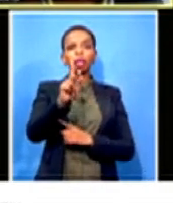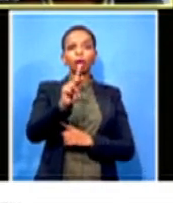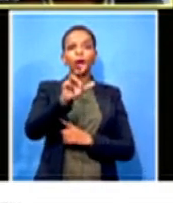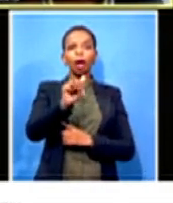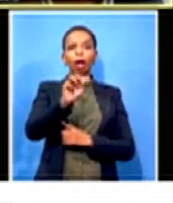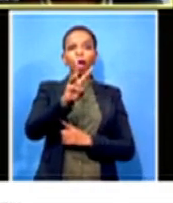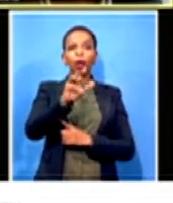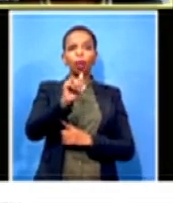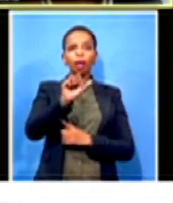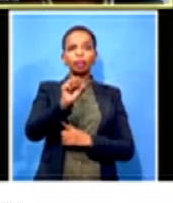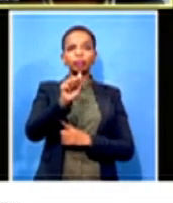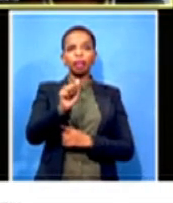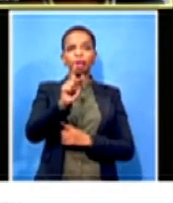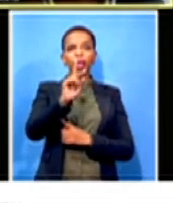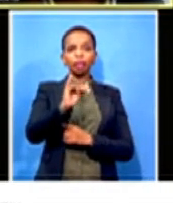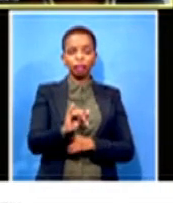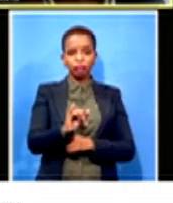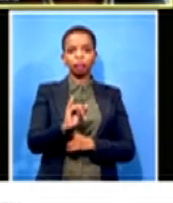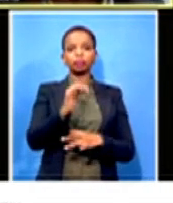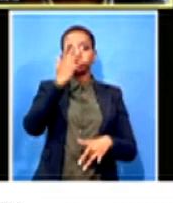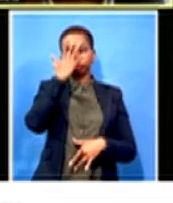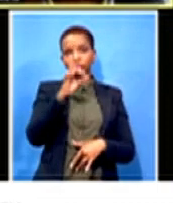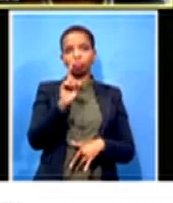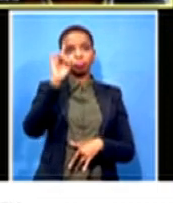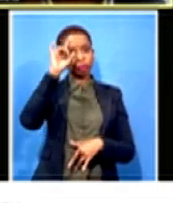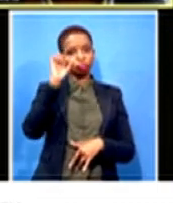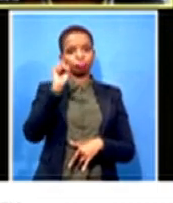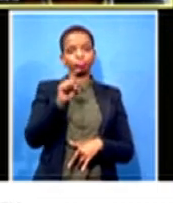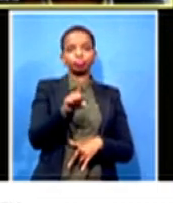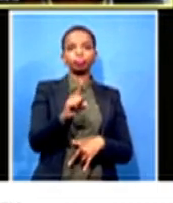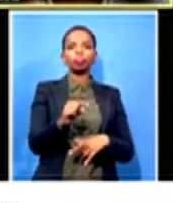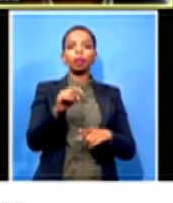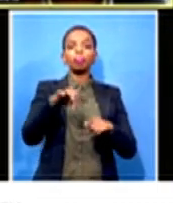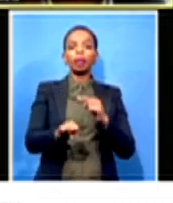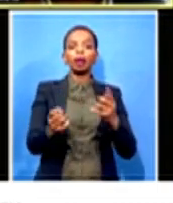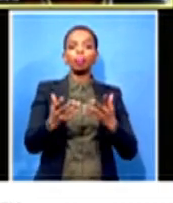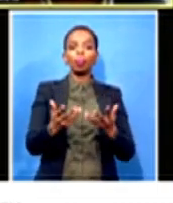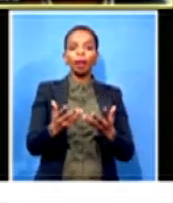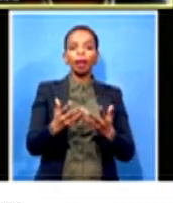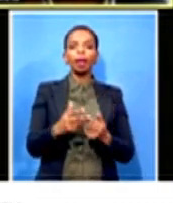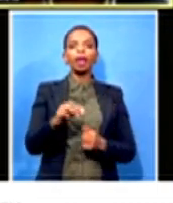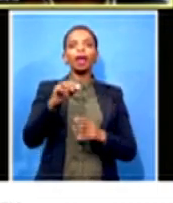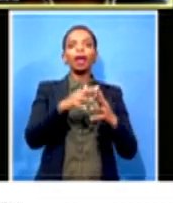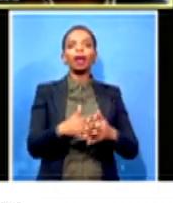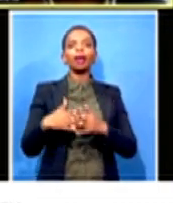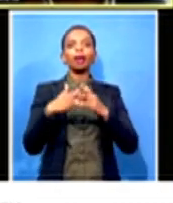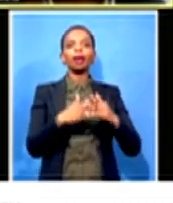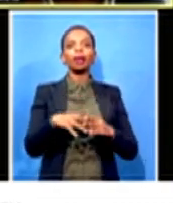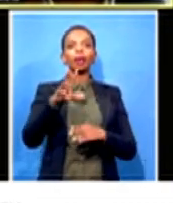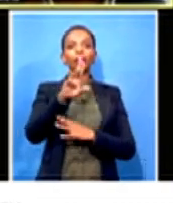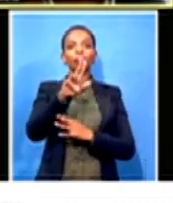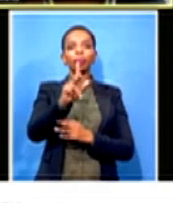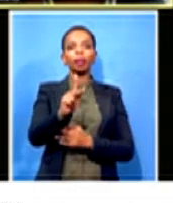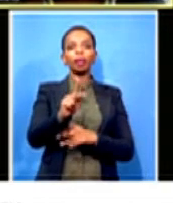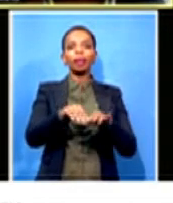This was recognized in the UK and the US, was children presenting with this quite significant inflammatory syndrome